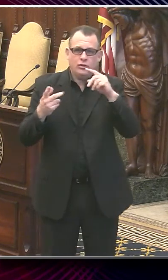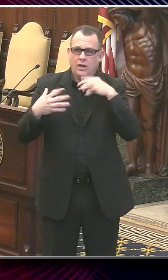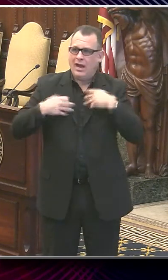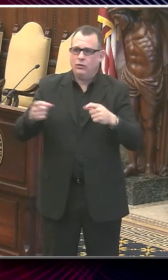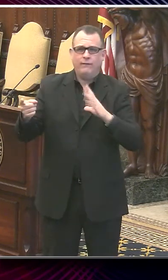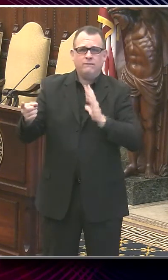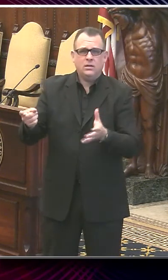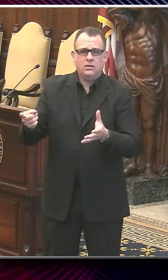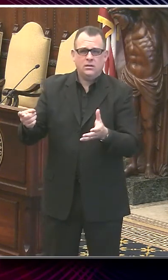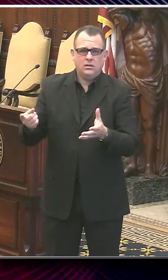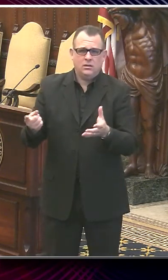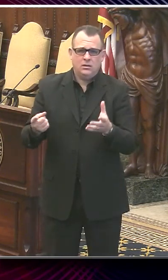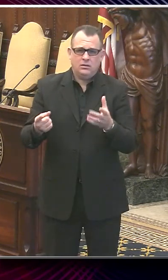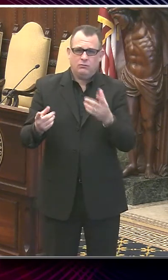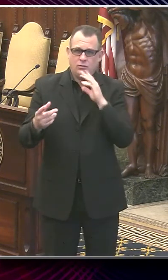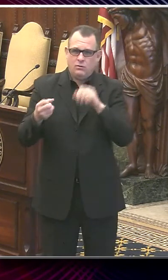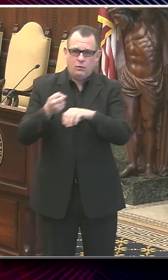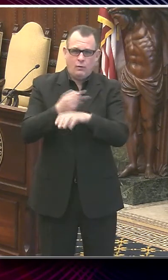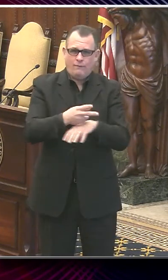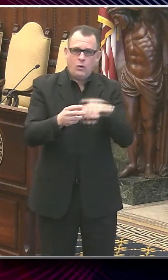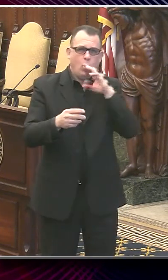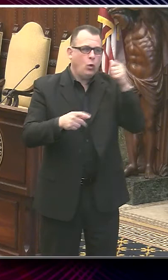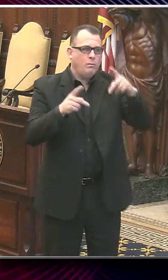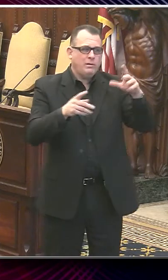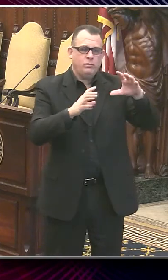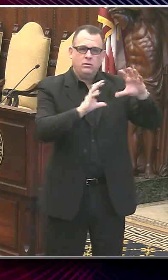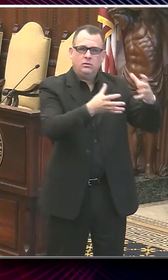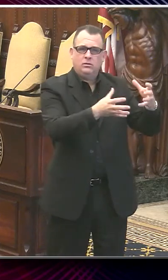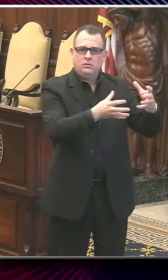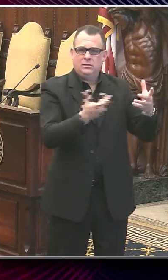fear that they may take up the slots for the people who are over 65.